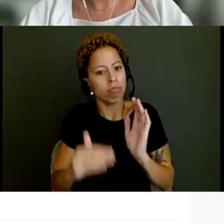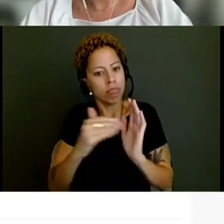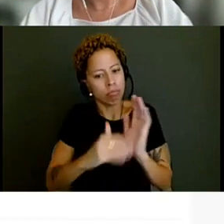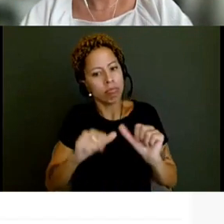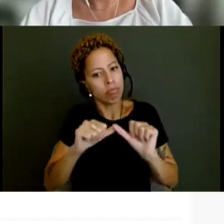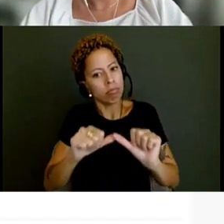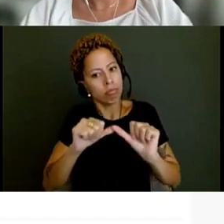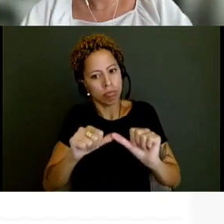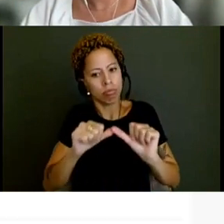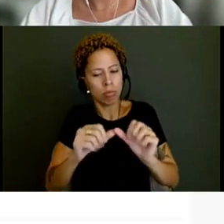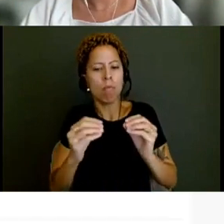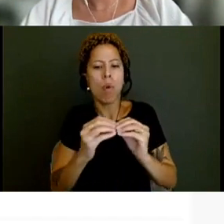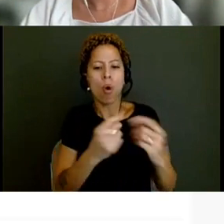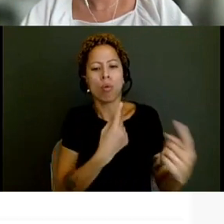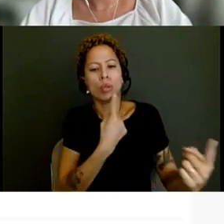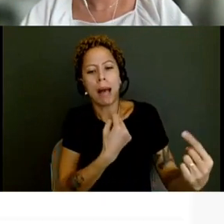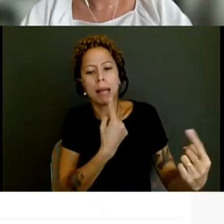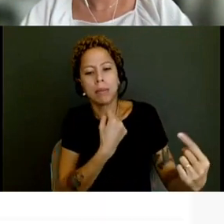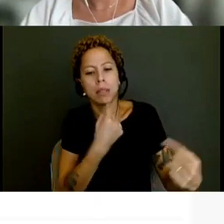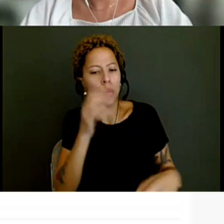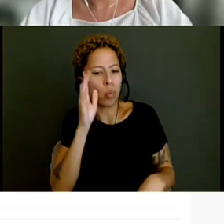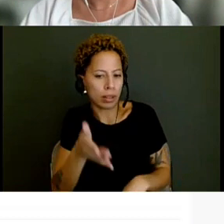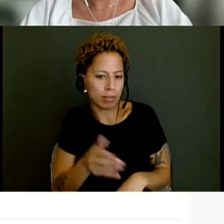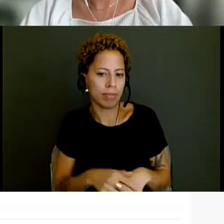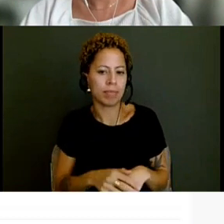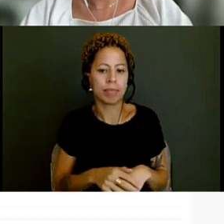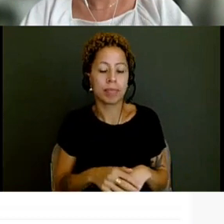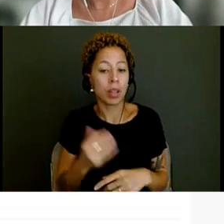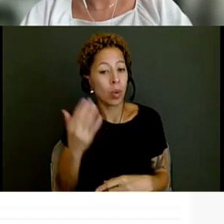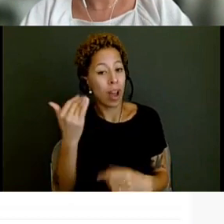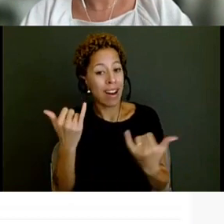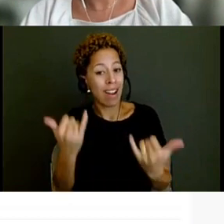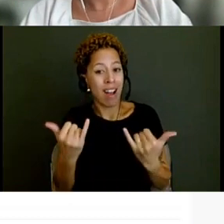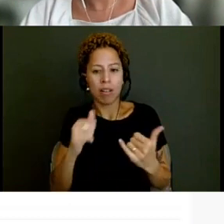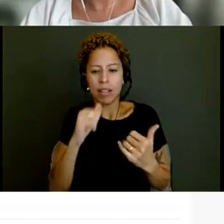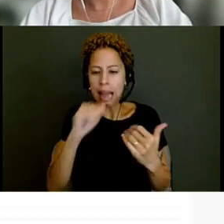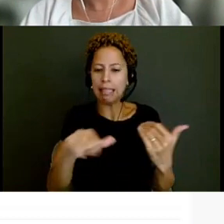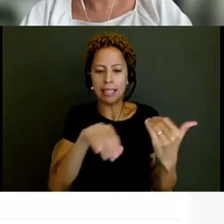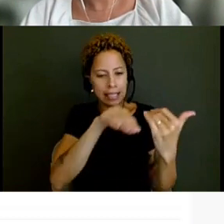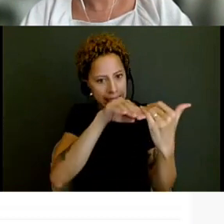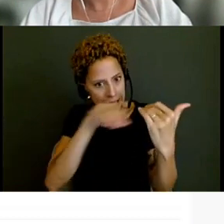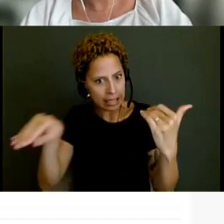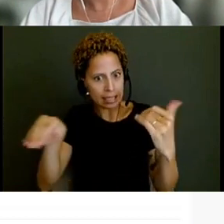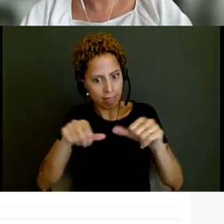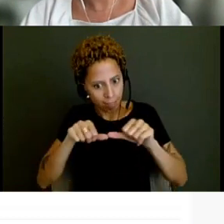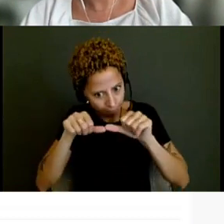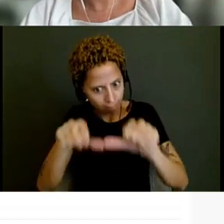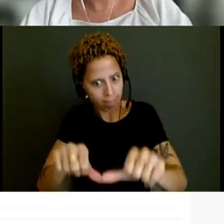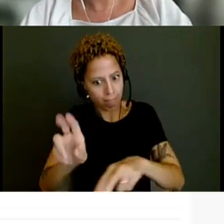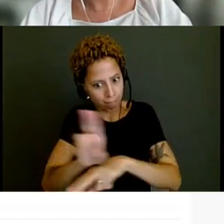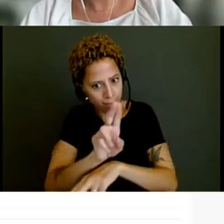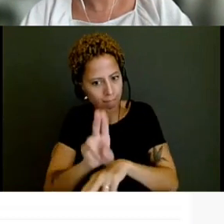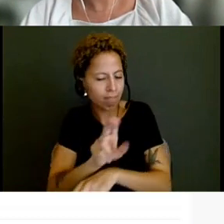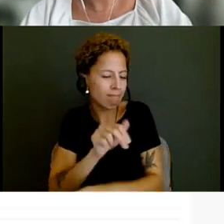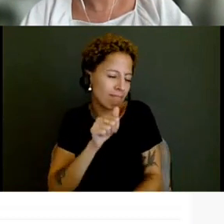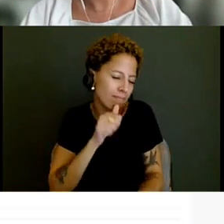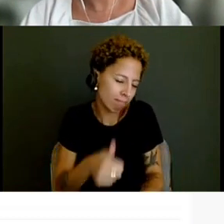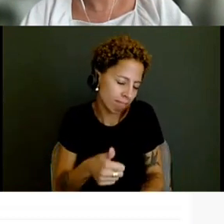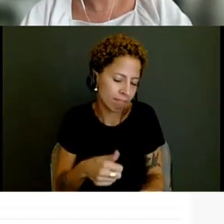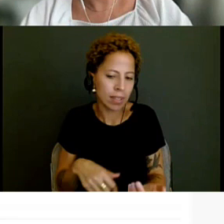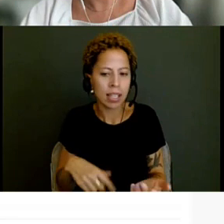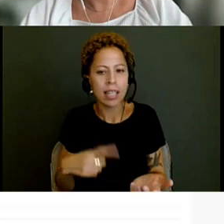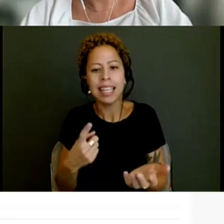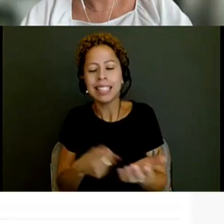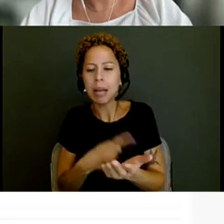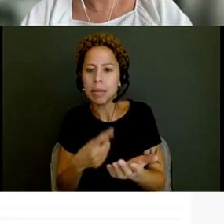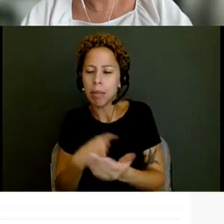consistently. Because right now, it's not as consistent as it could be. And sometimes, partway through the week, I'm like, oh yeah,